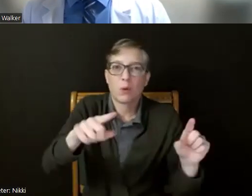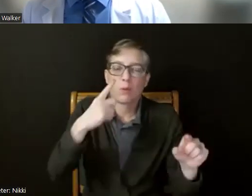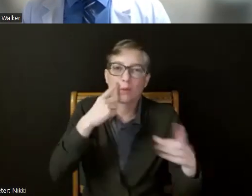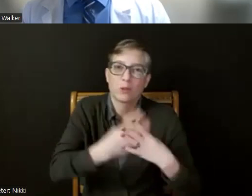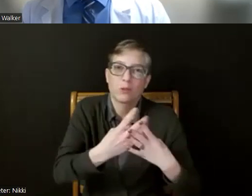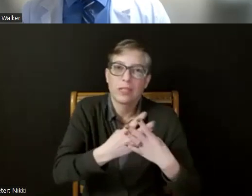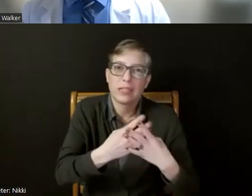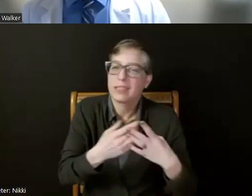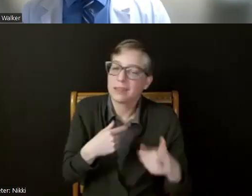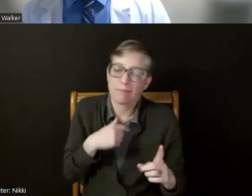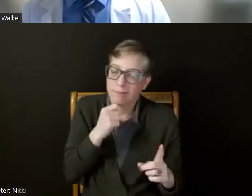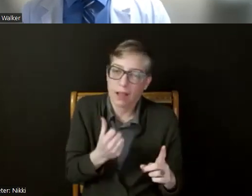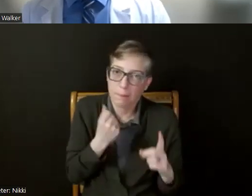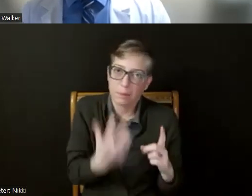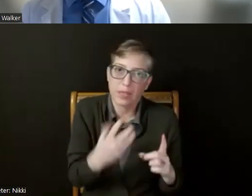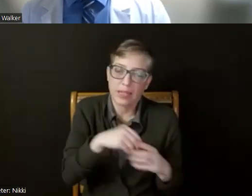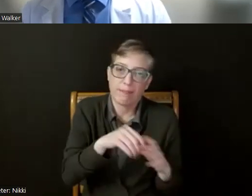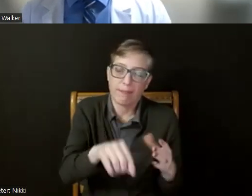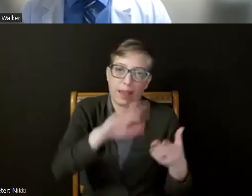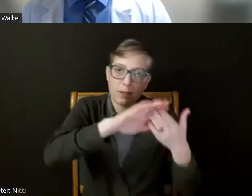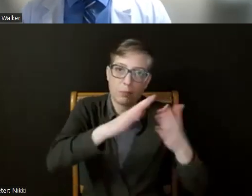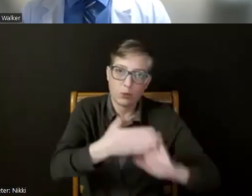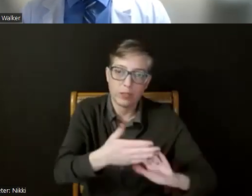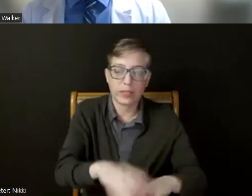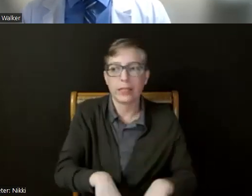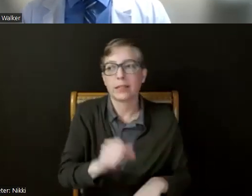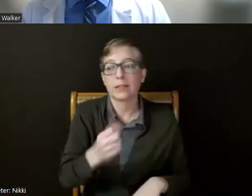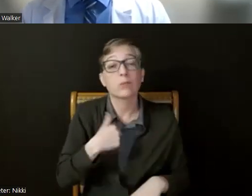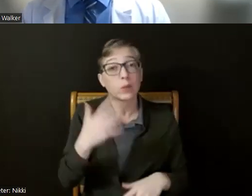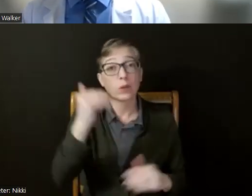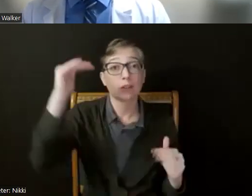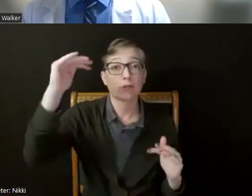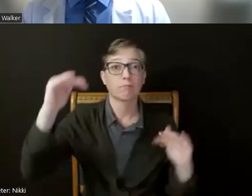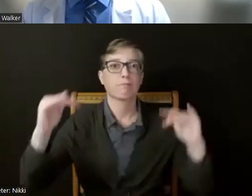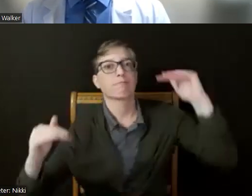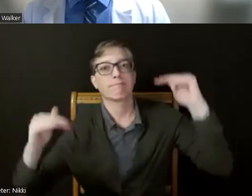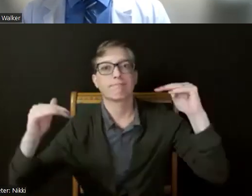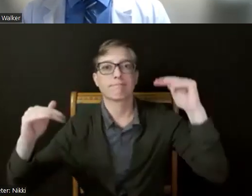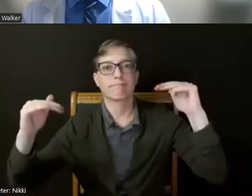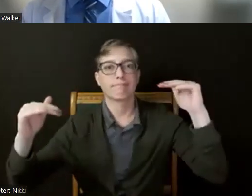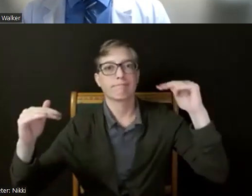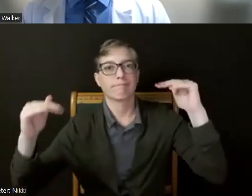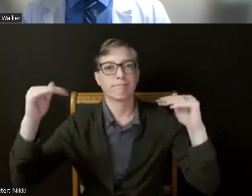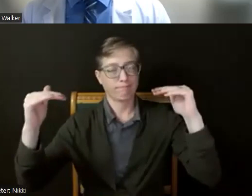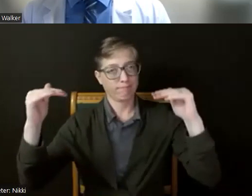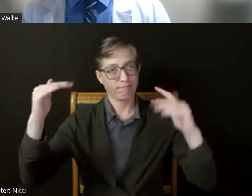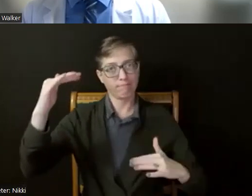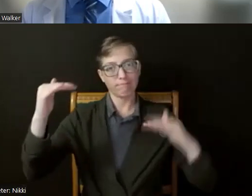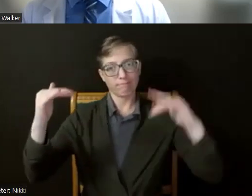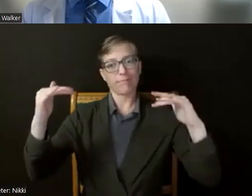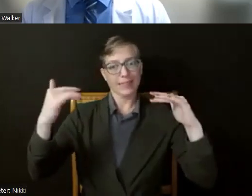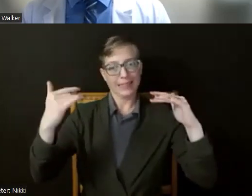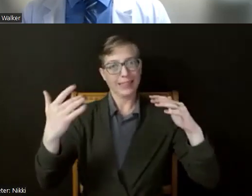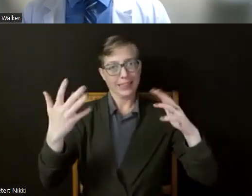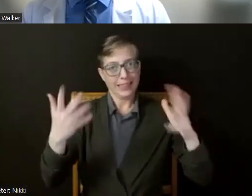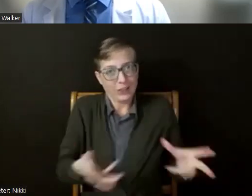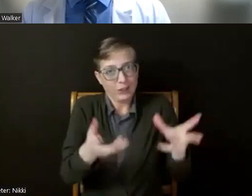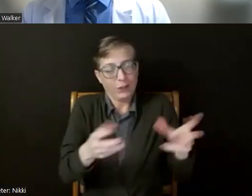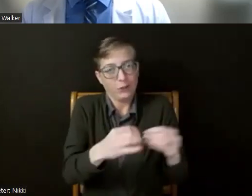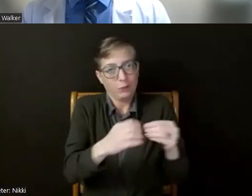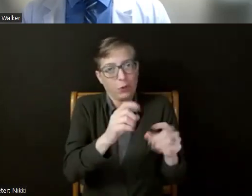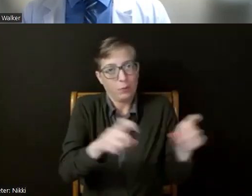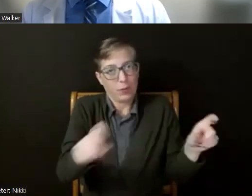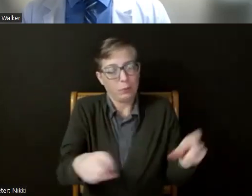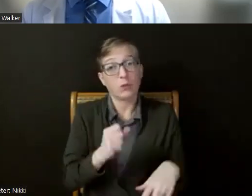those disparities through that program. And so we're meeting with the barbers and stylists quarterly and